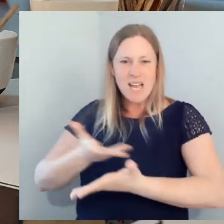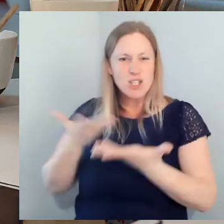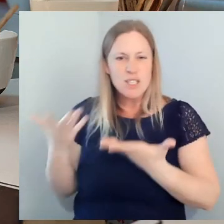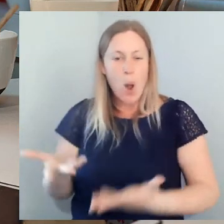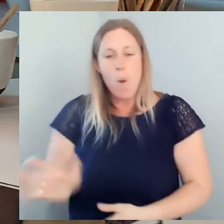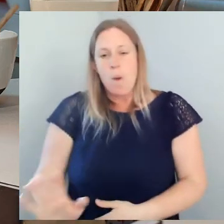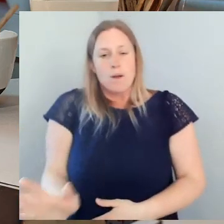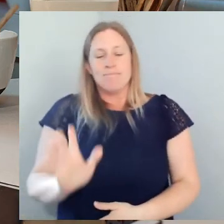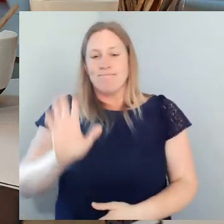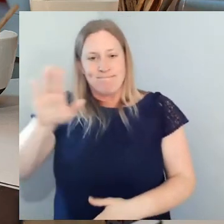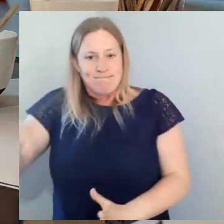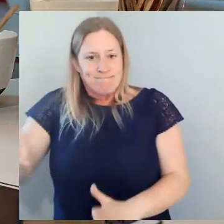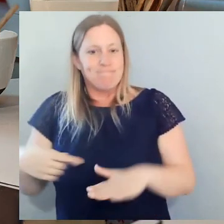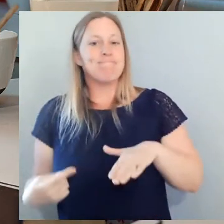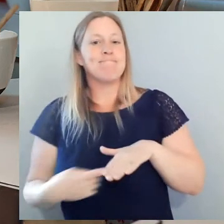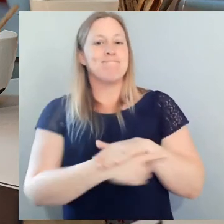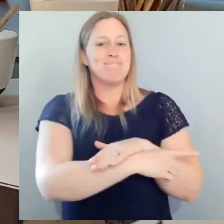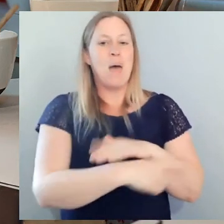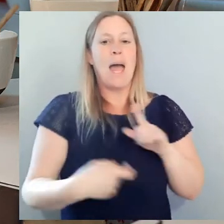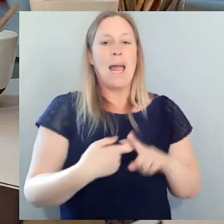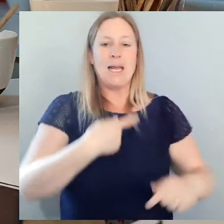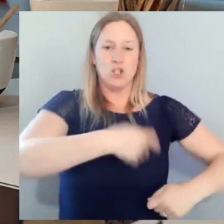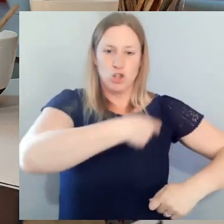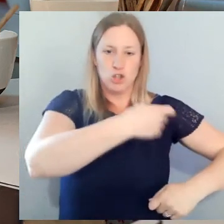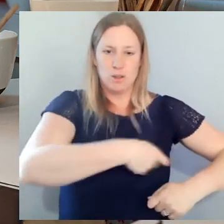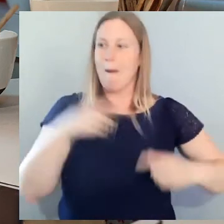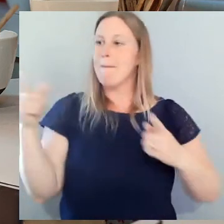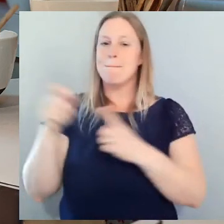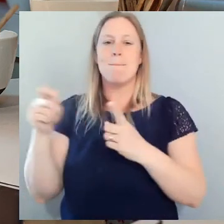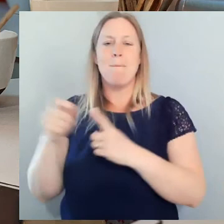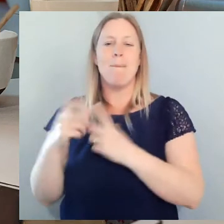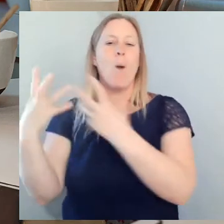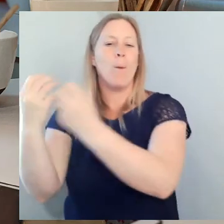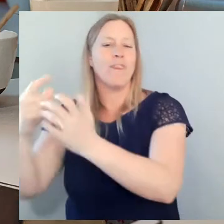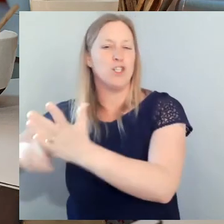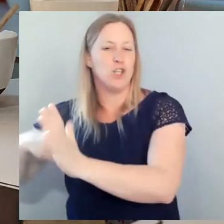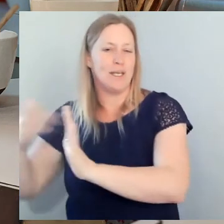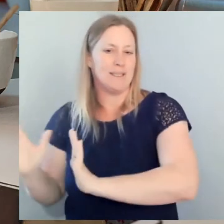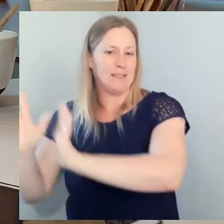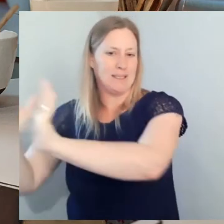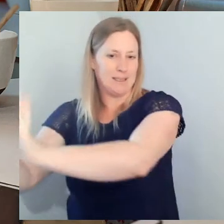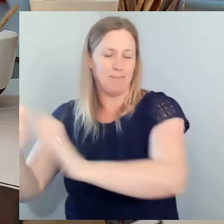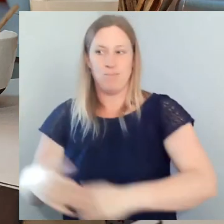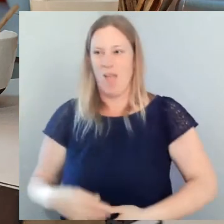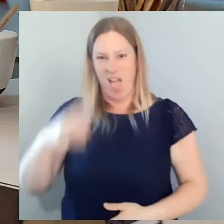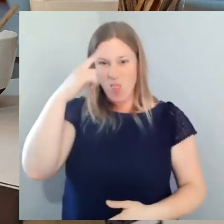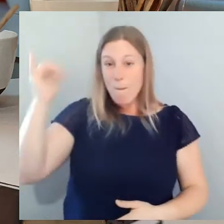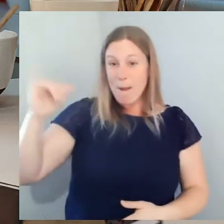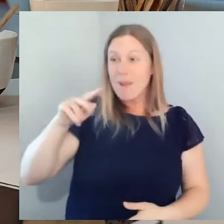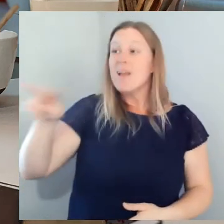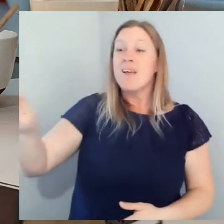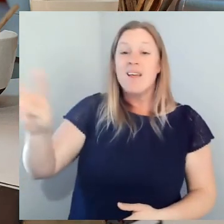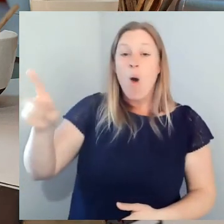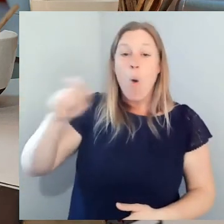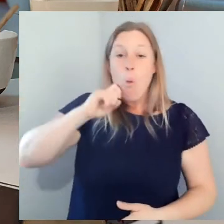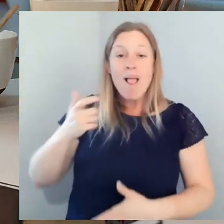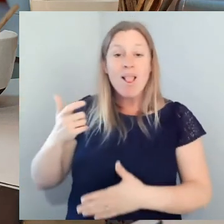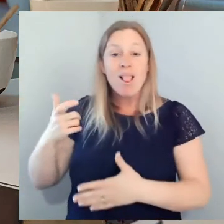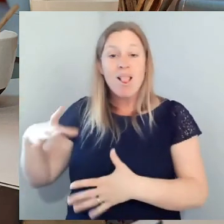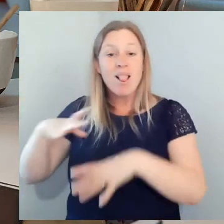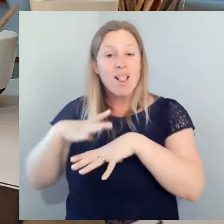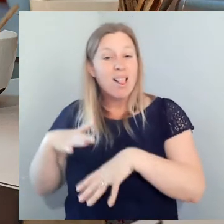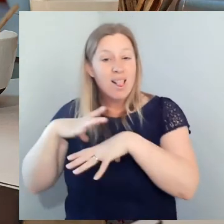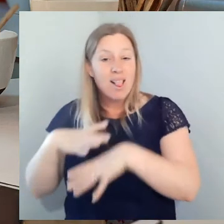planned. So I shuffled off into the kitchen and Pippa went to be with Jessie. I thought they'd settle with their